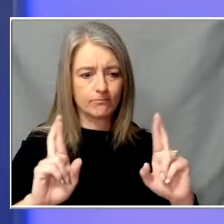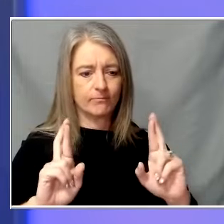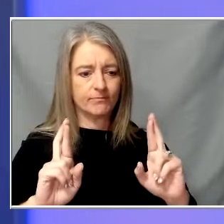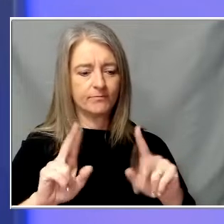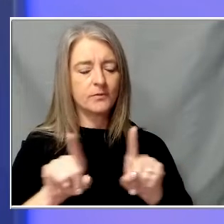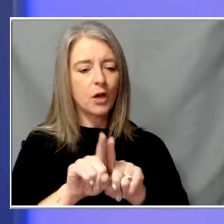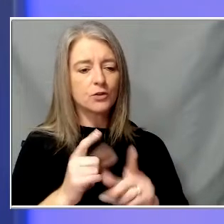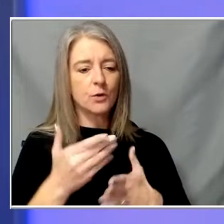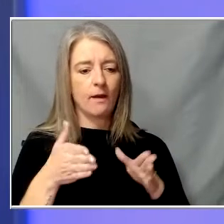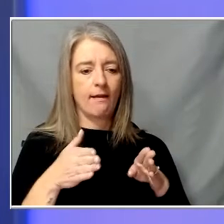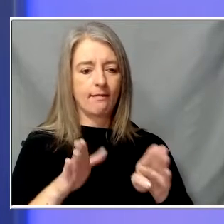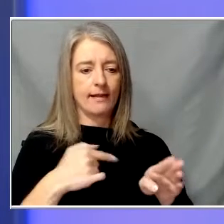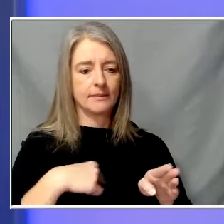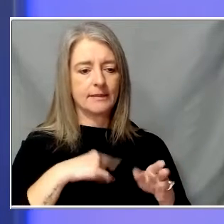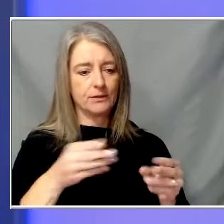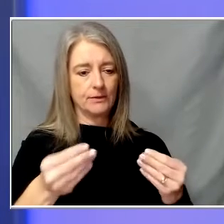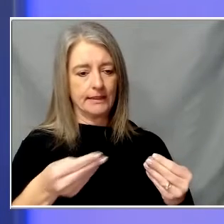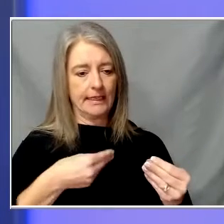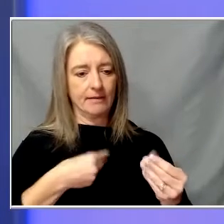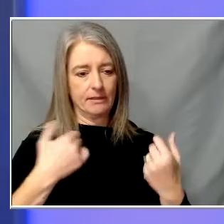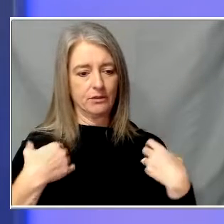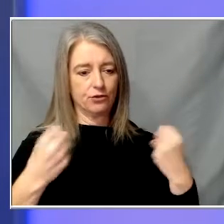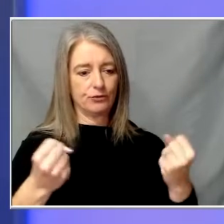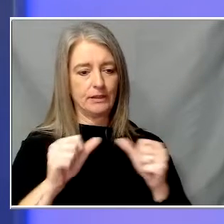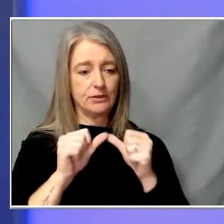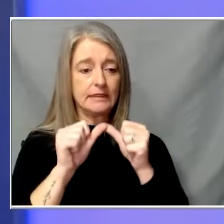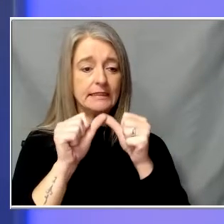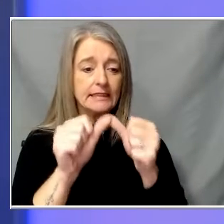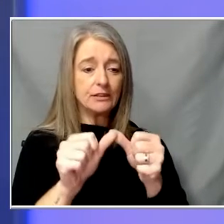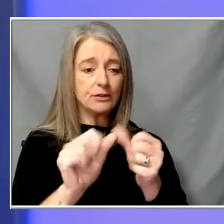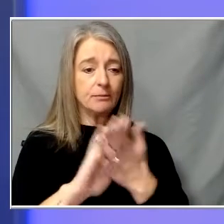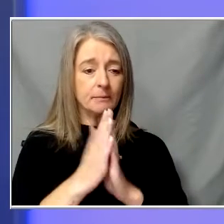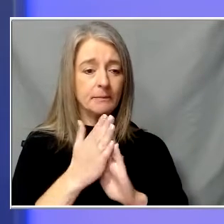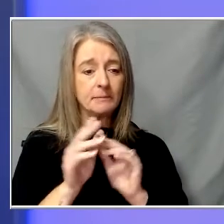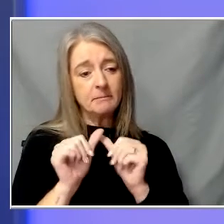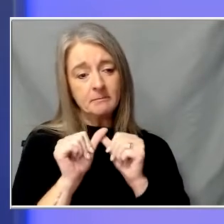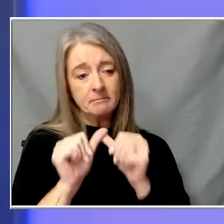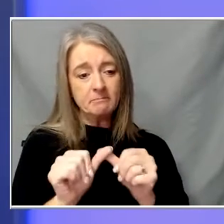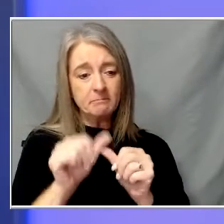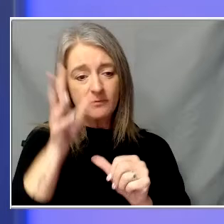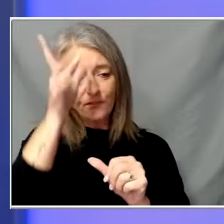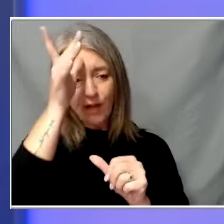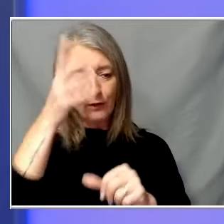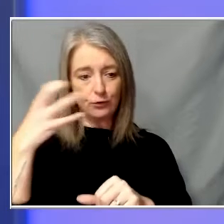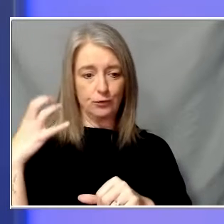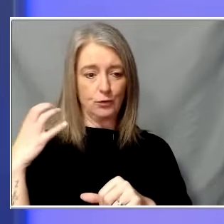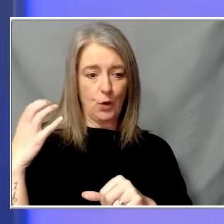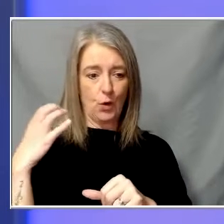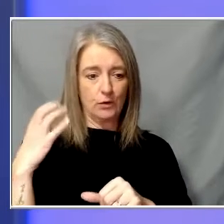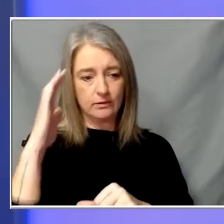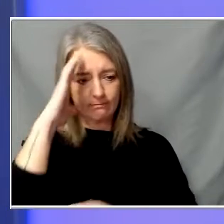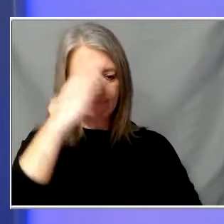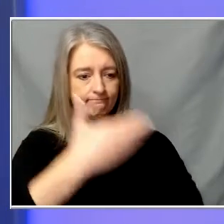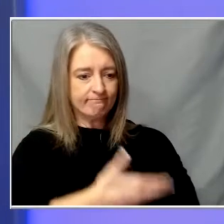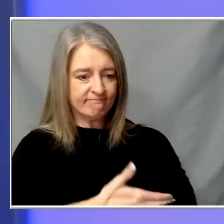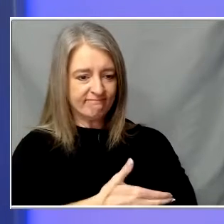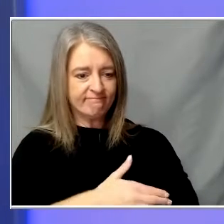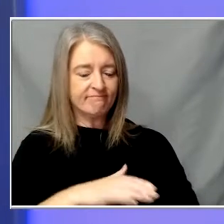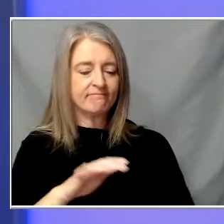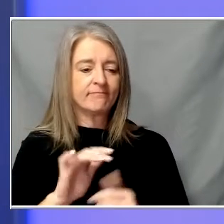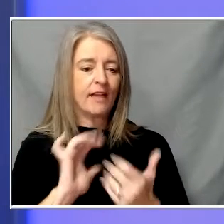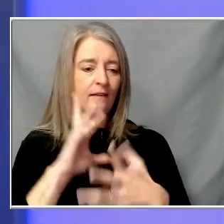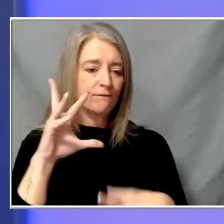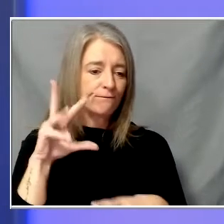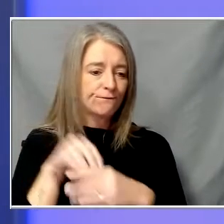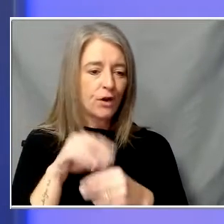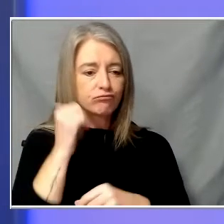allows me to give myself the strength to continue on to be a father, to be able to coach my son, to be involved every